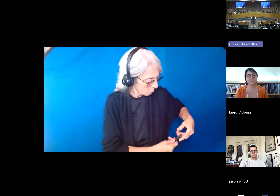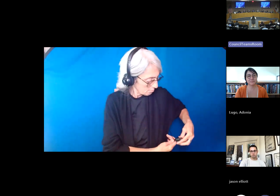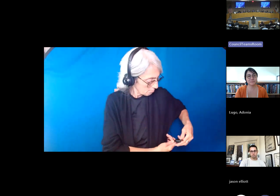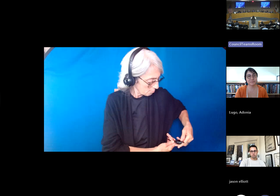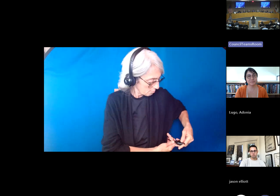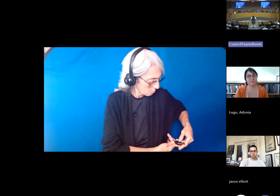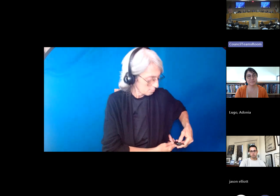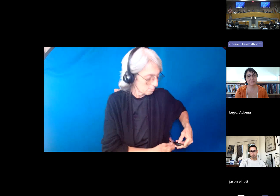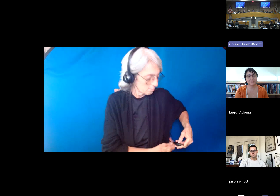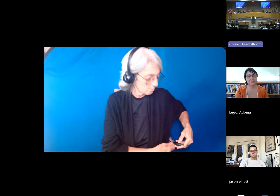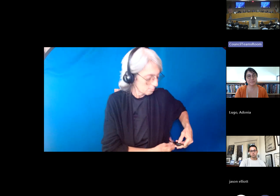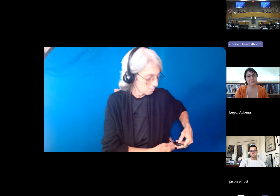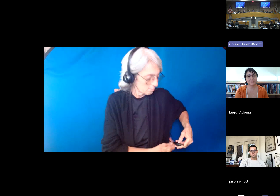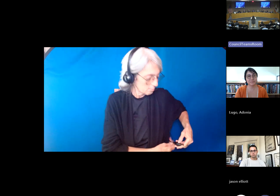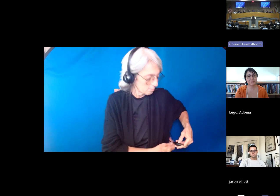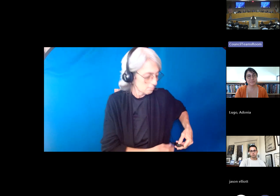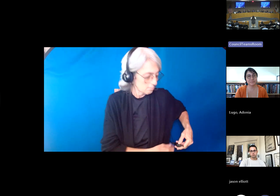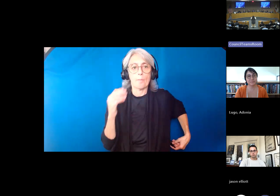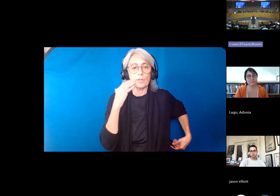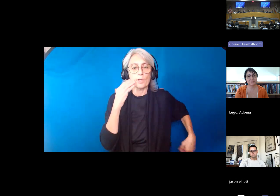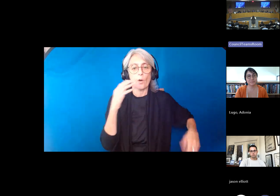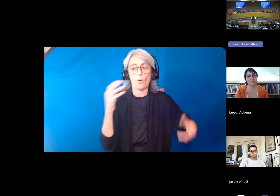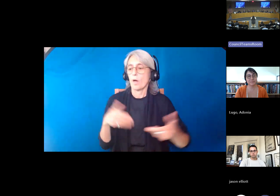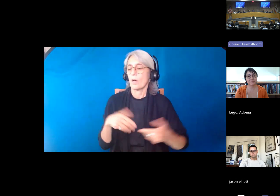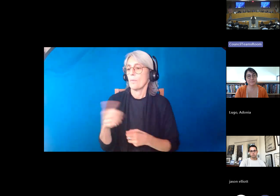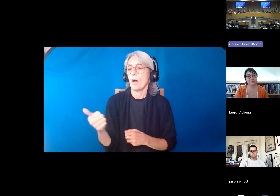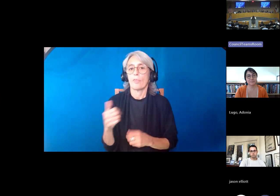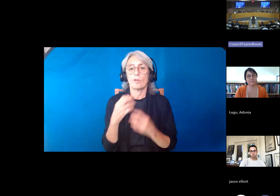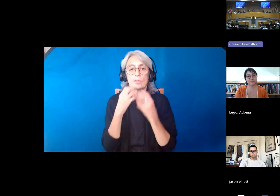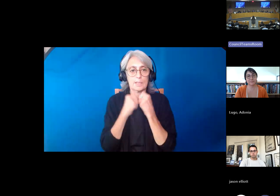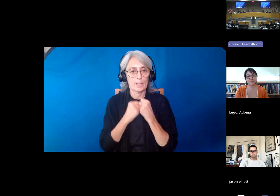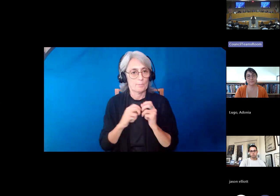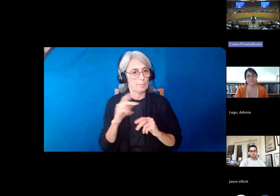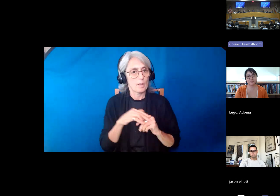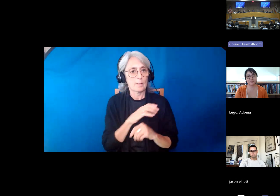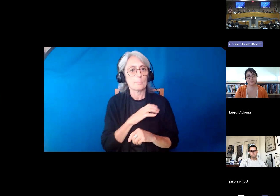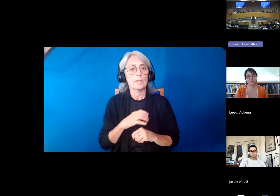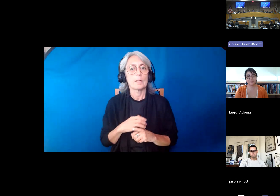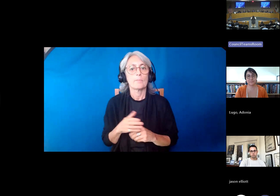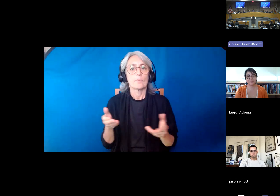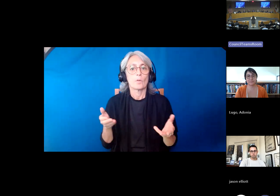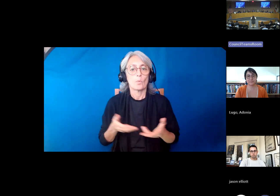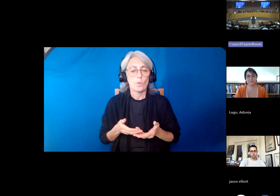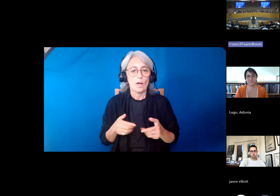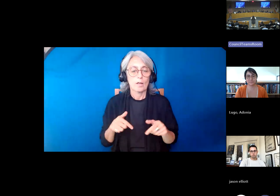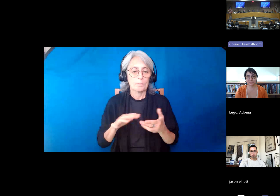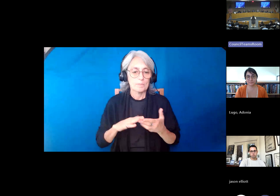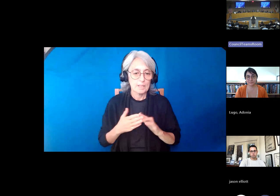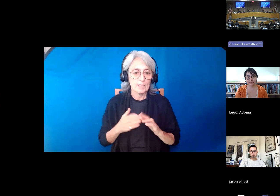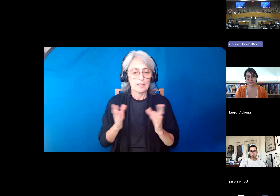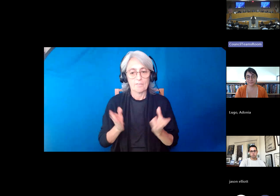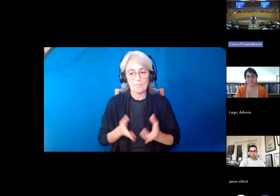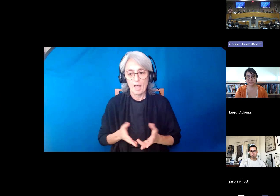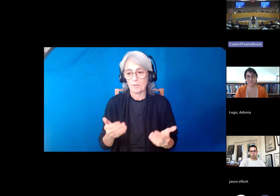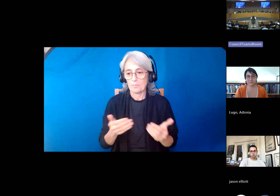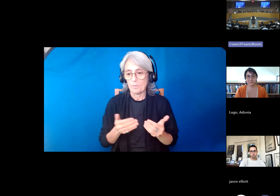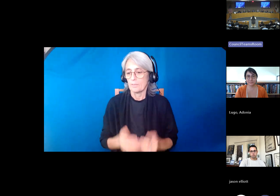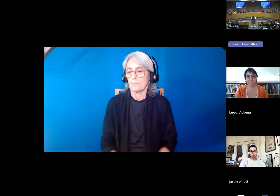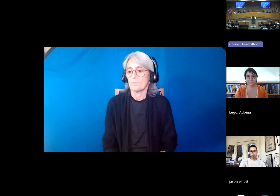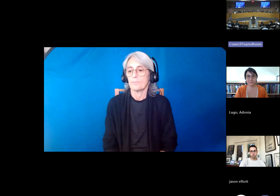dear elected officials of this local community. Welcome to the city of Merced. Welcome to the Valley. I believe